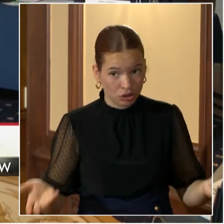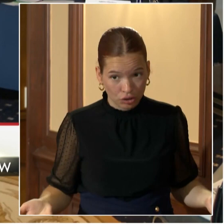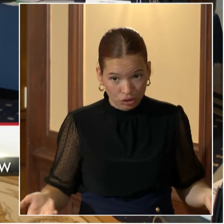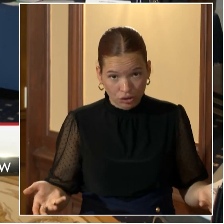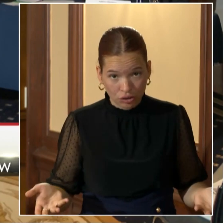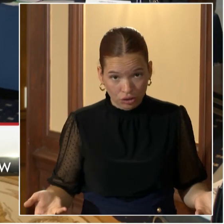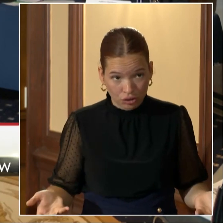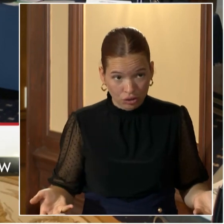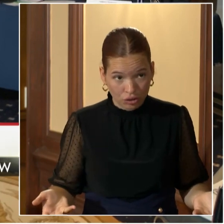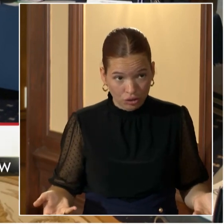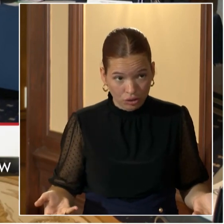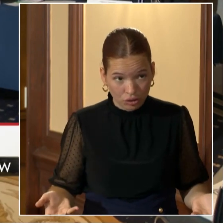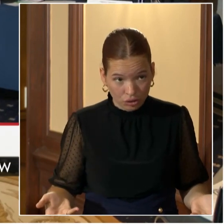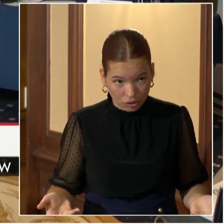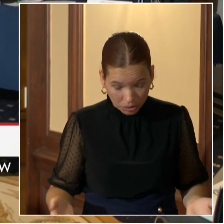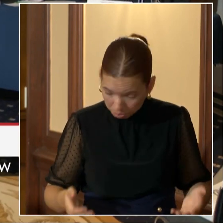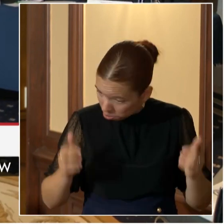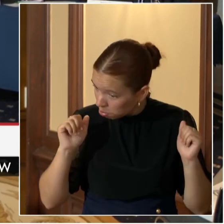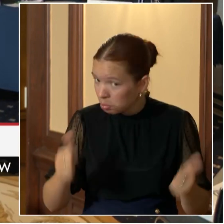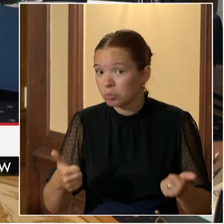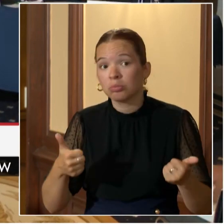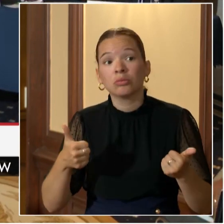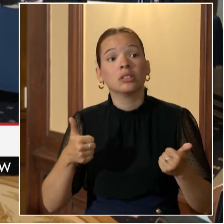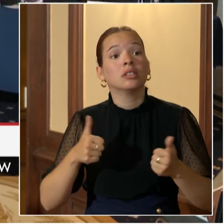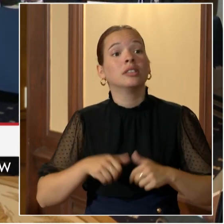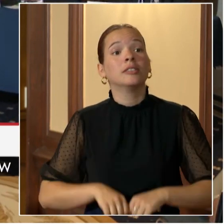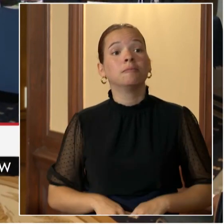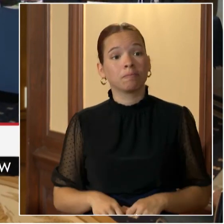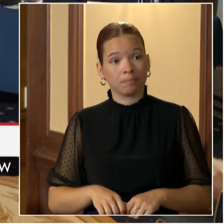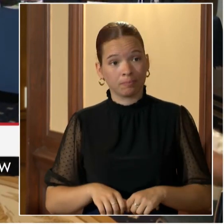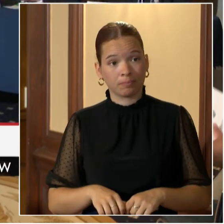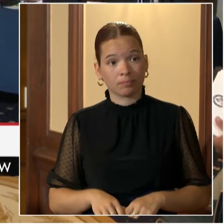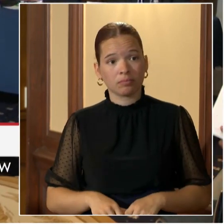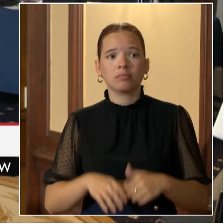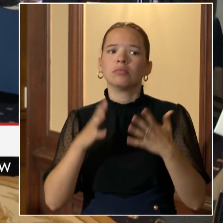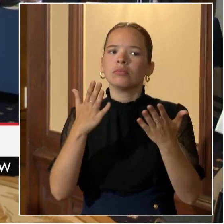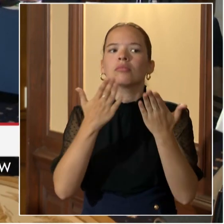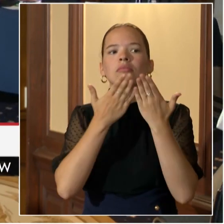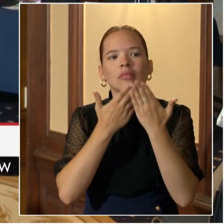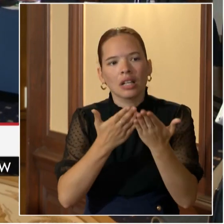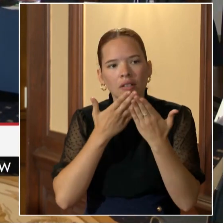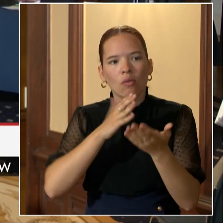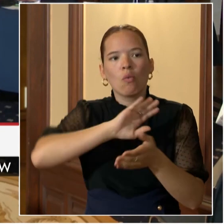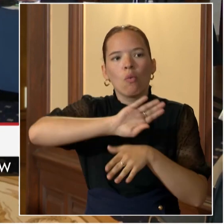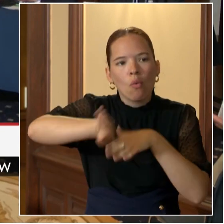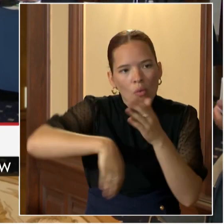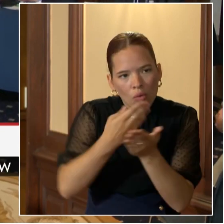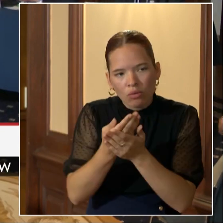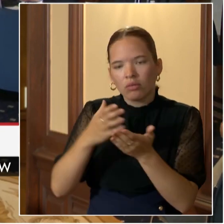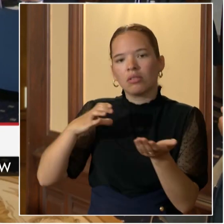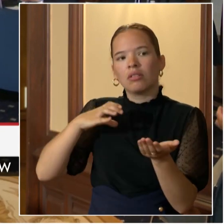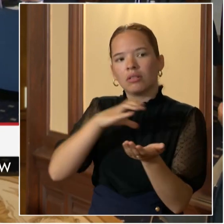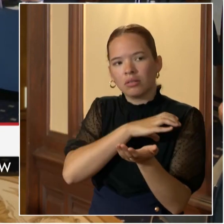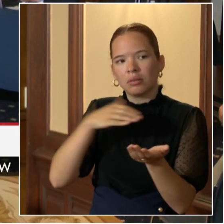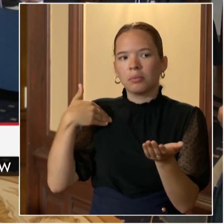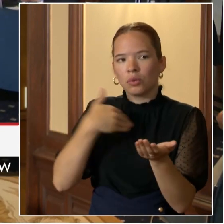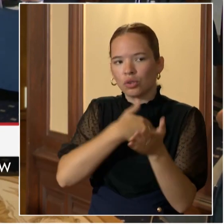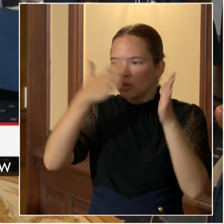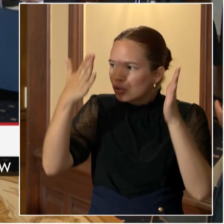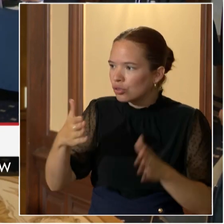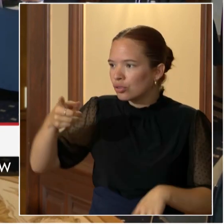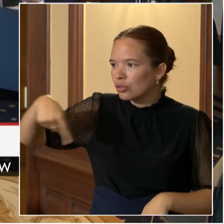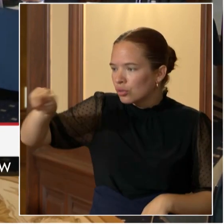Okay, so with that, I want to thank all of the commission members for your presence today. I want to acknowledge some of the